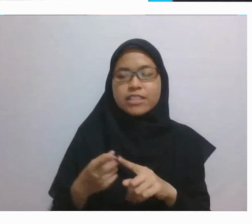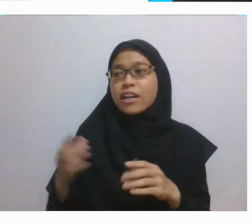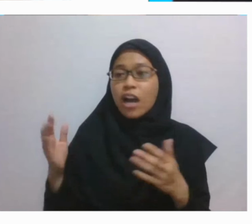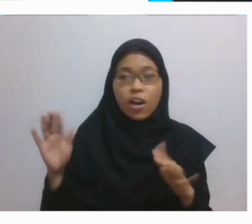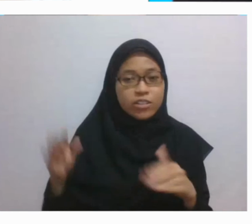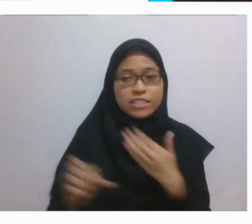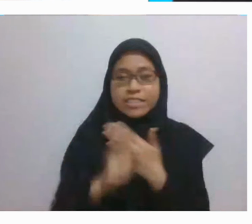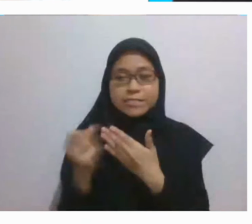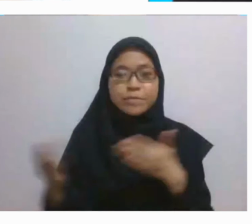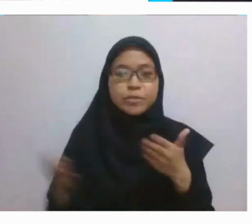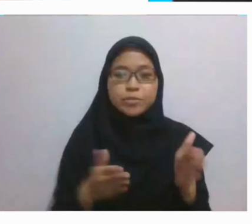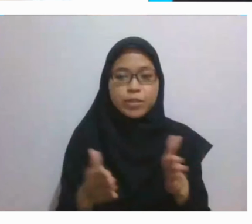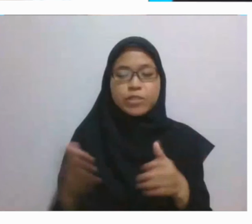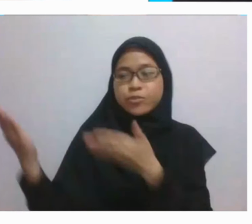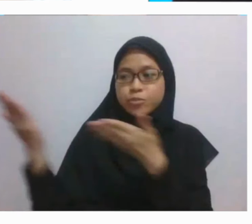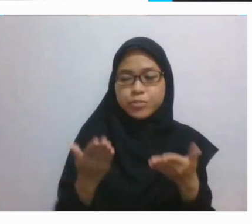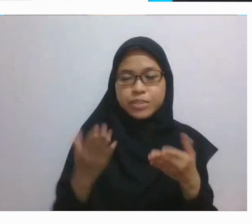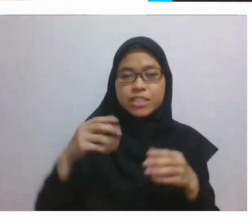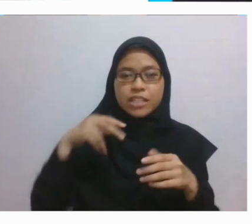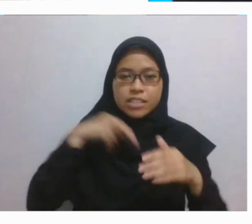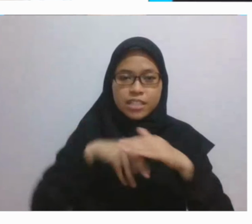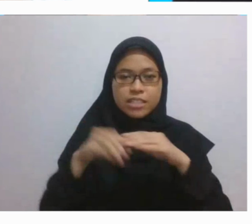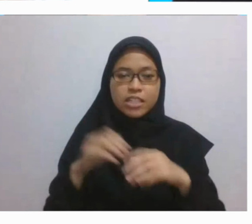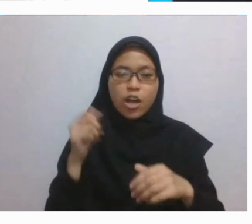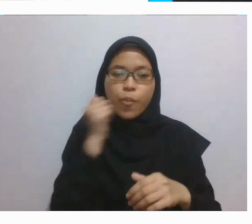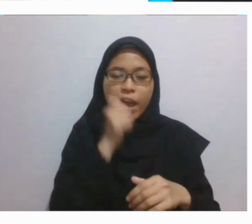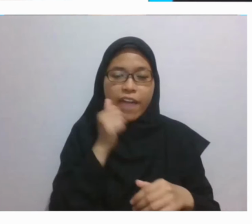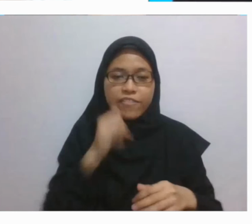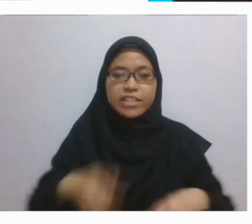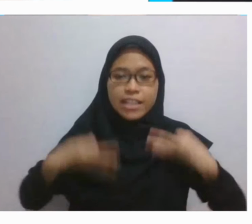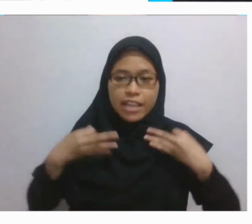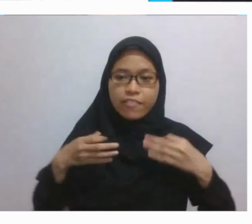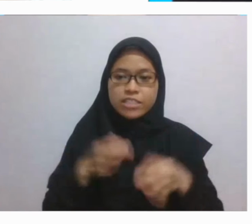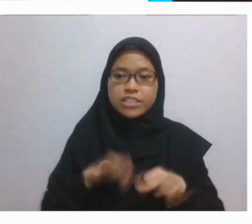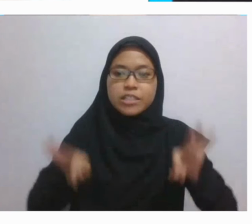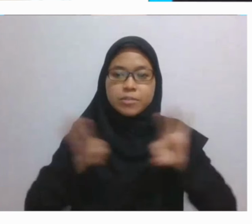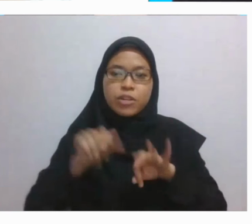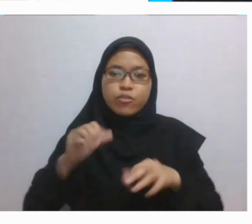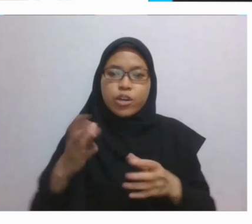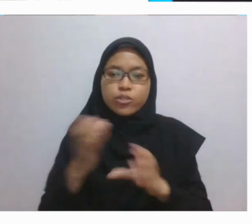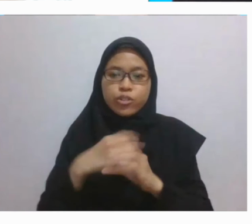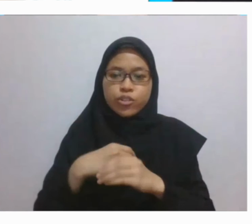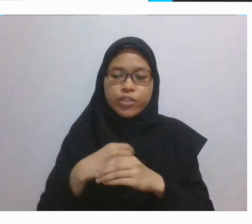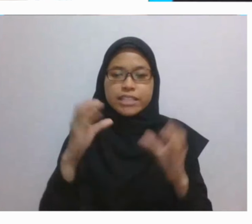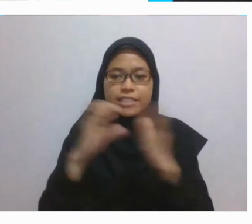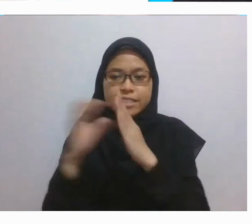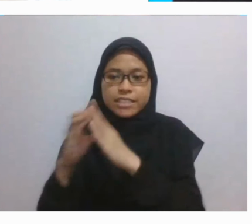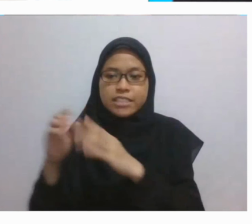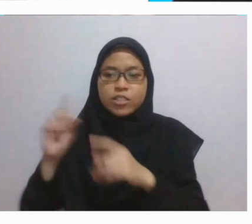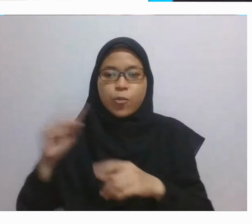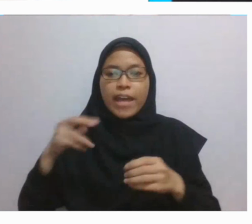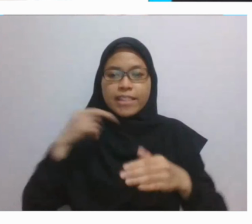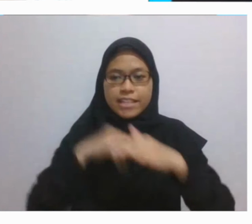everyday life are as important if we want to create a city where nature matters in the future.